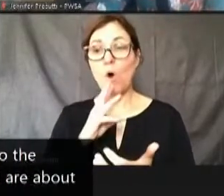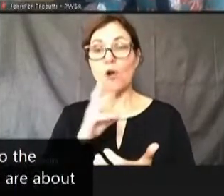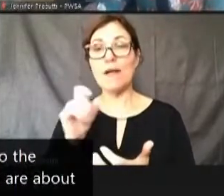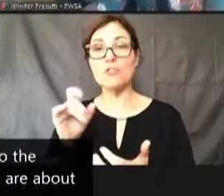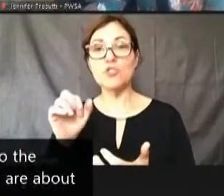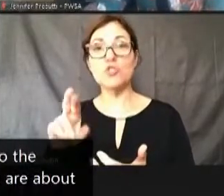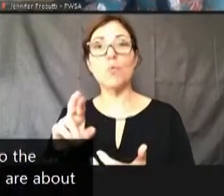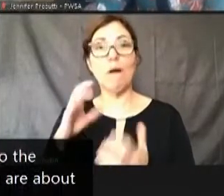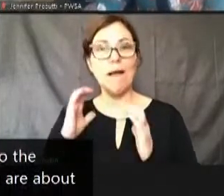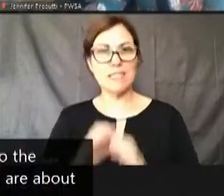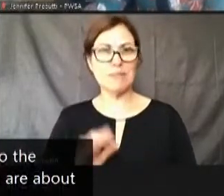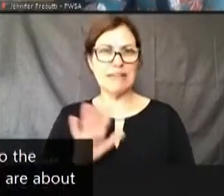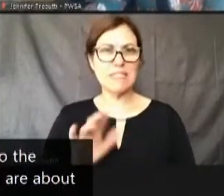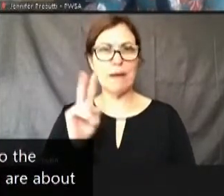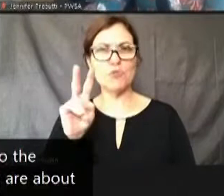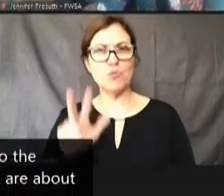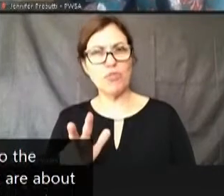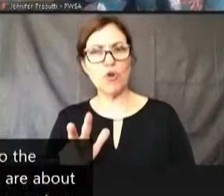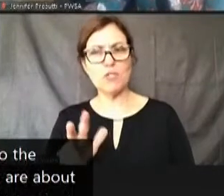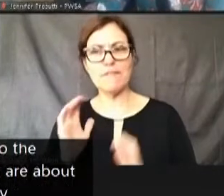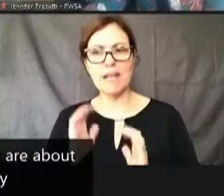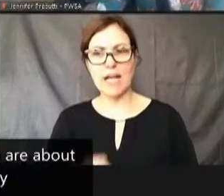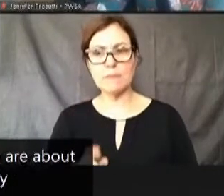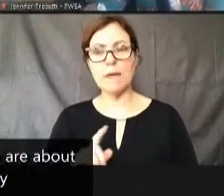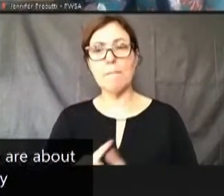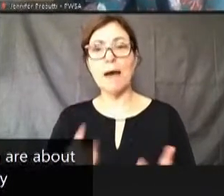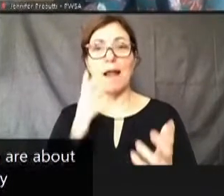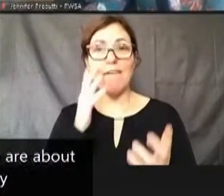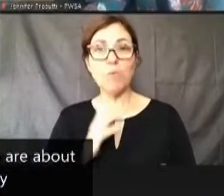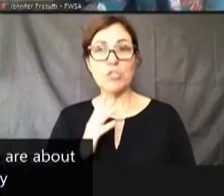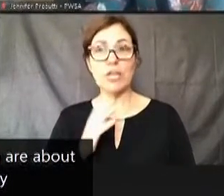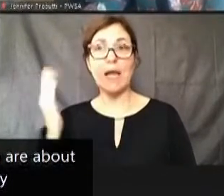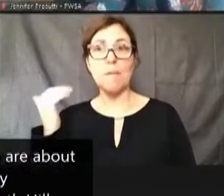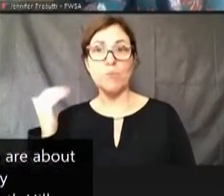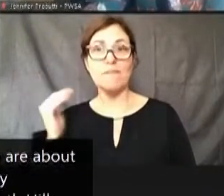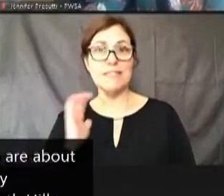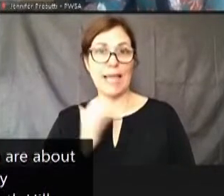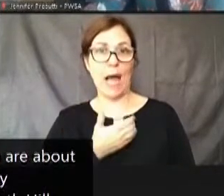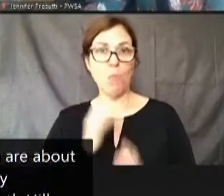of our customers, but unfortunately previously excluded our customers in the South Hills